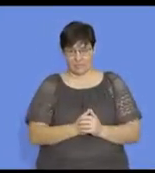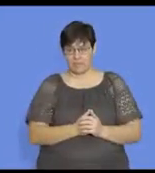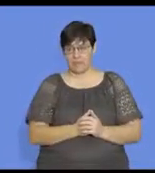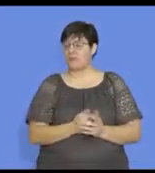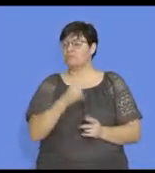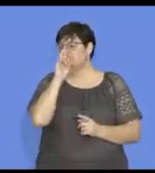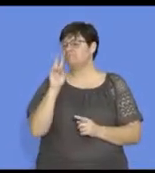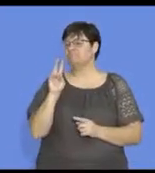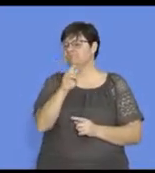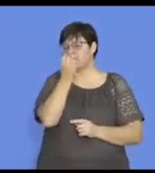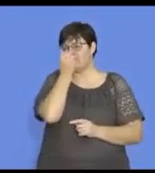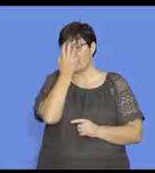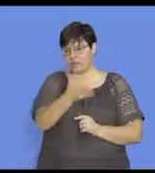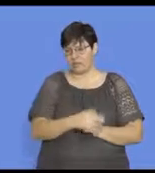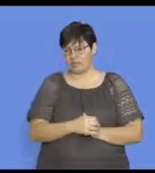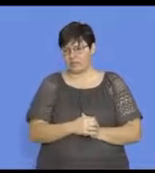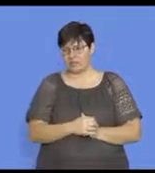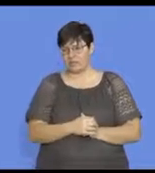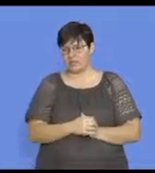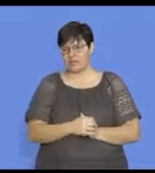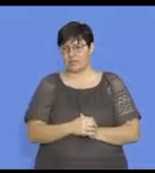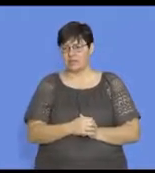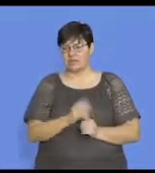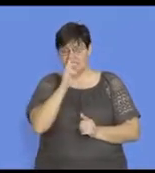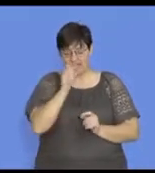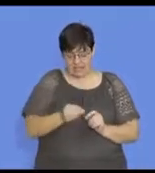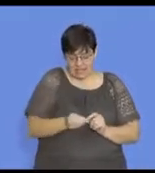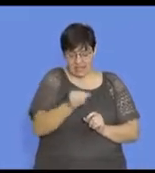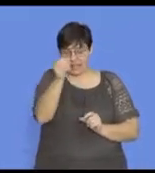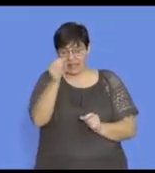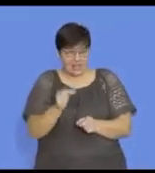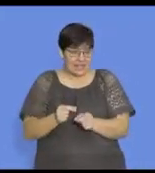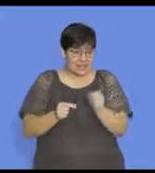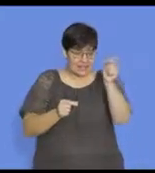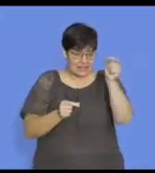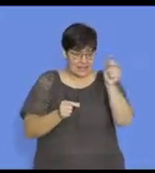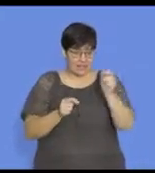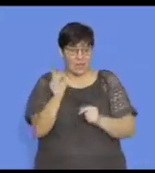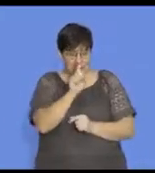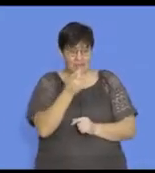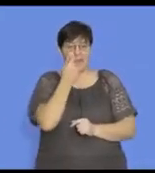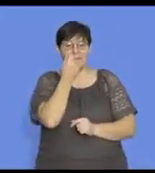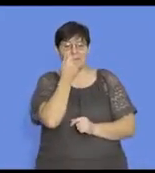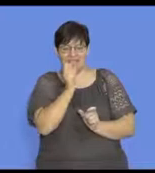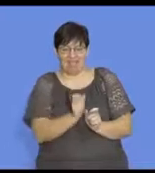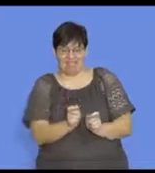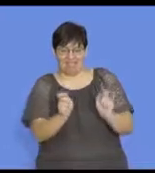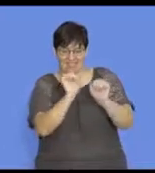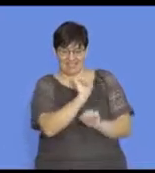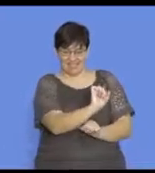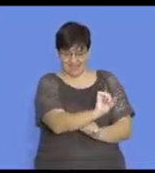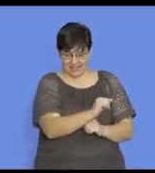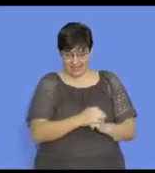look at the flower, right, have a look here. This is the male part. There is